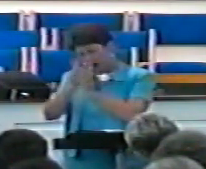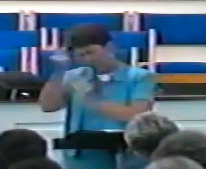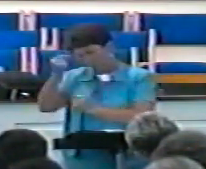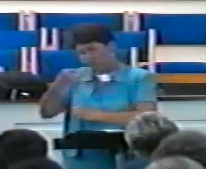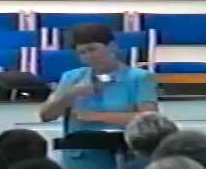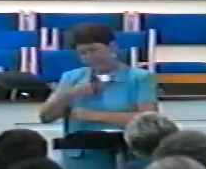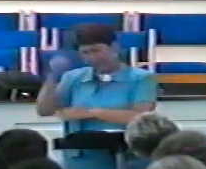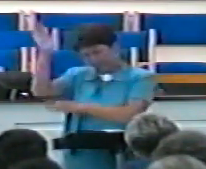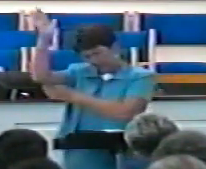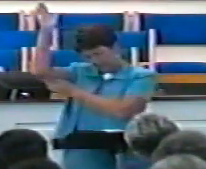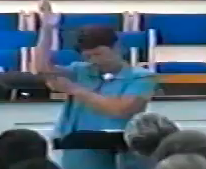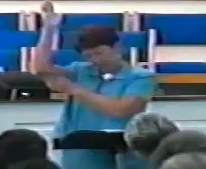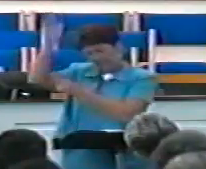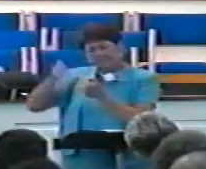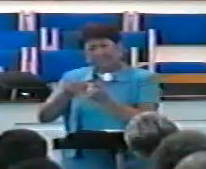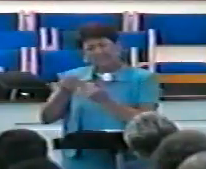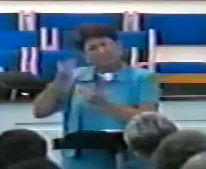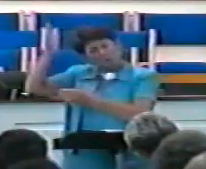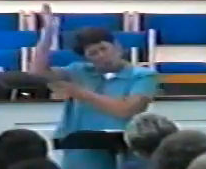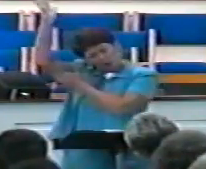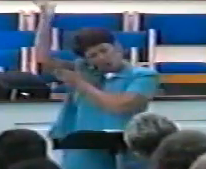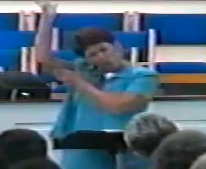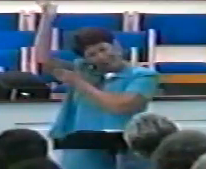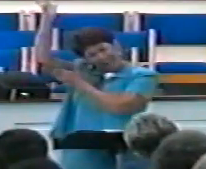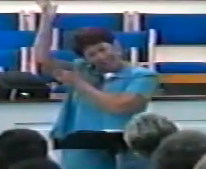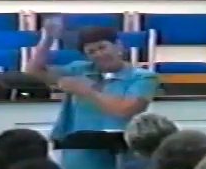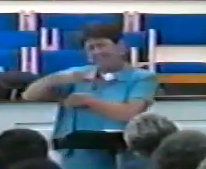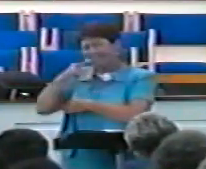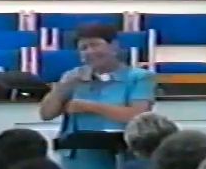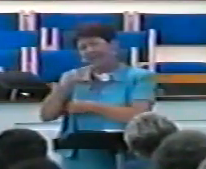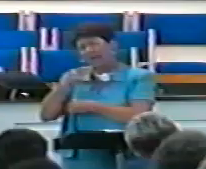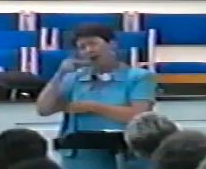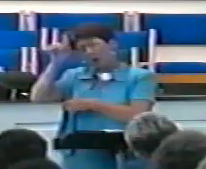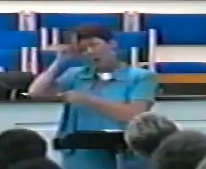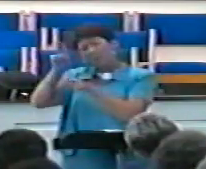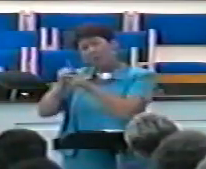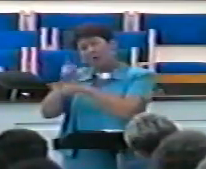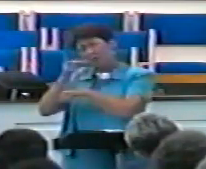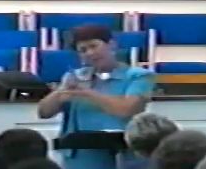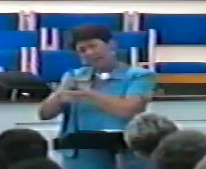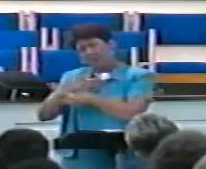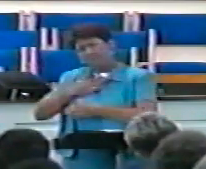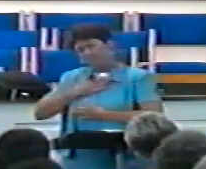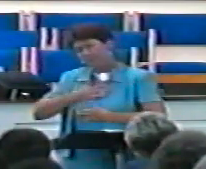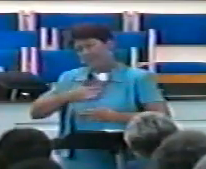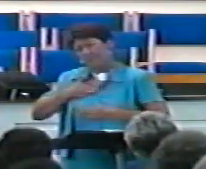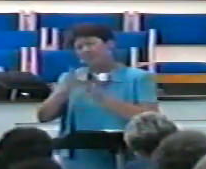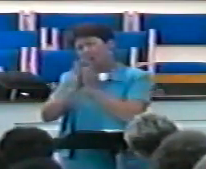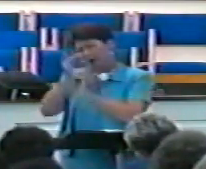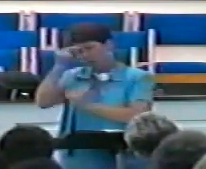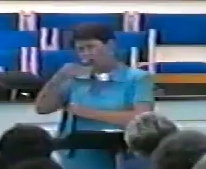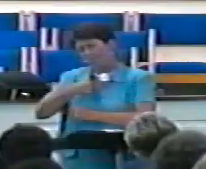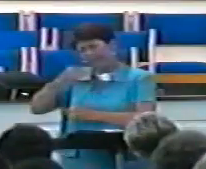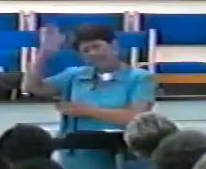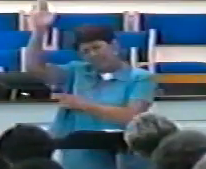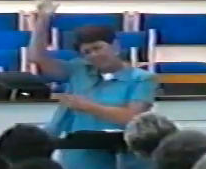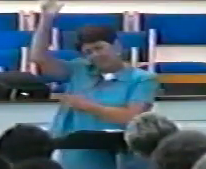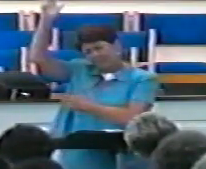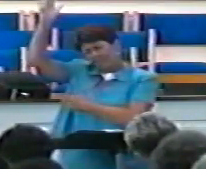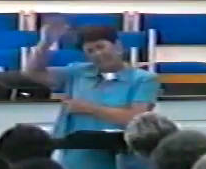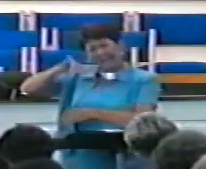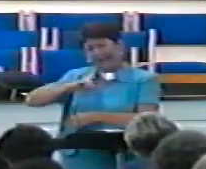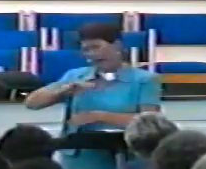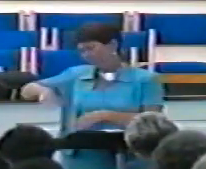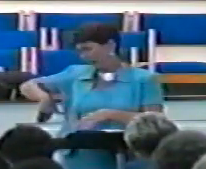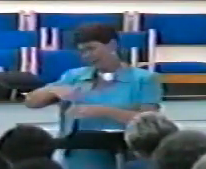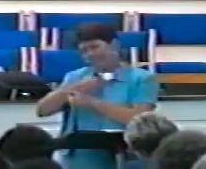Would you just simply raise your hand up and down and say, Brother Keith, please pray for me. I'm just not sure that I'm saved. I'm not sure heaven's my eternal home. Pray for